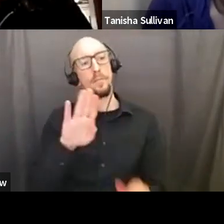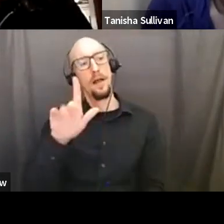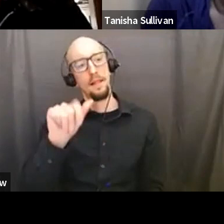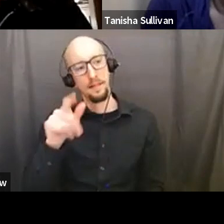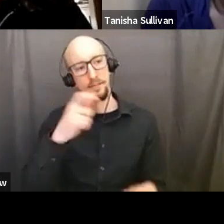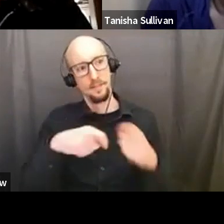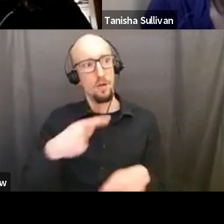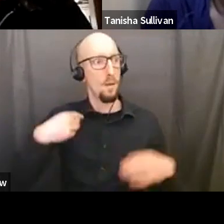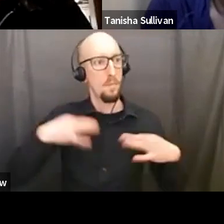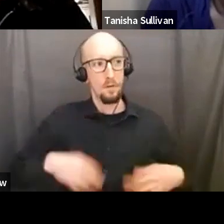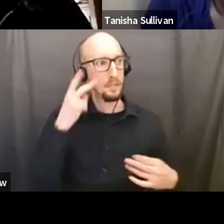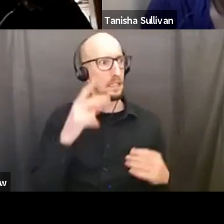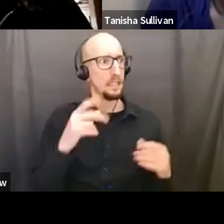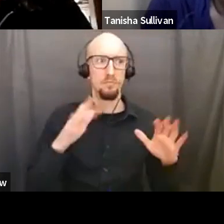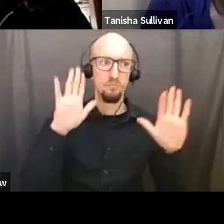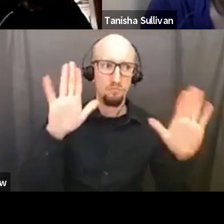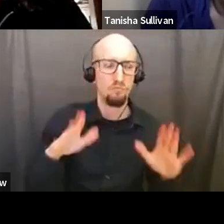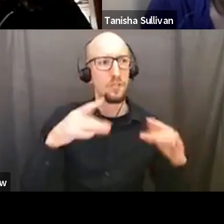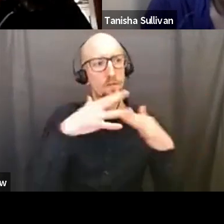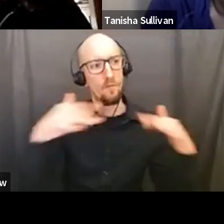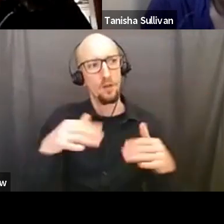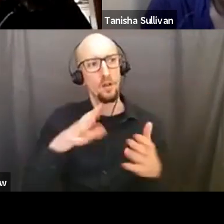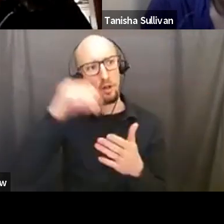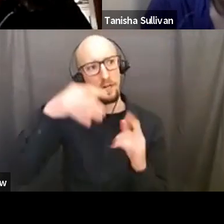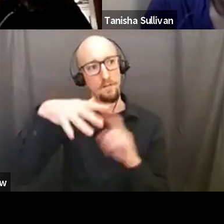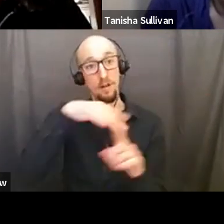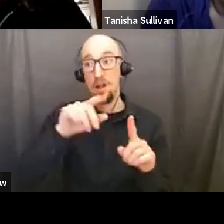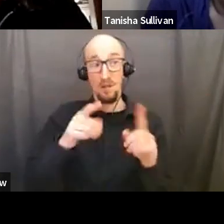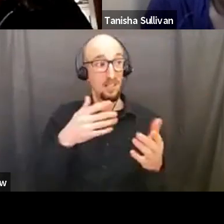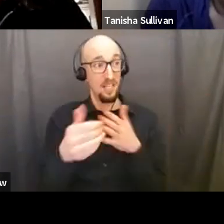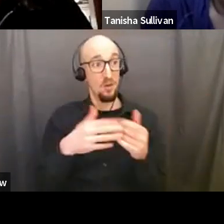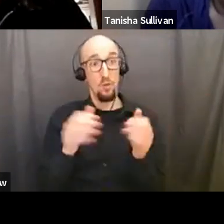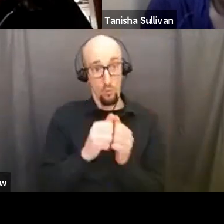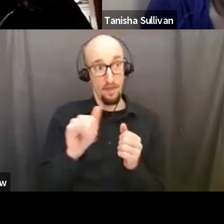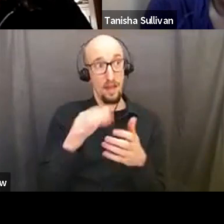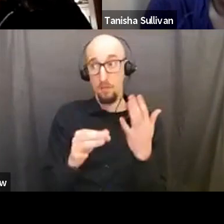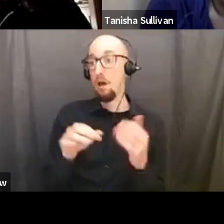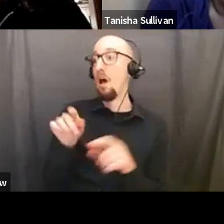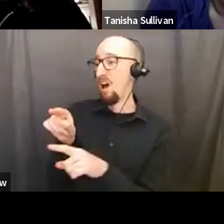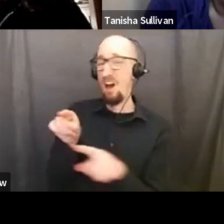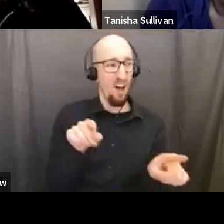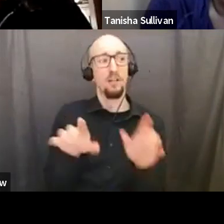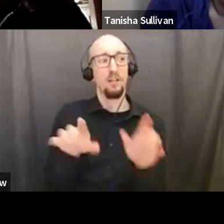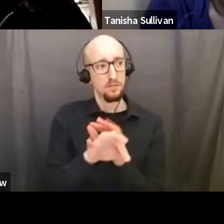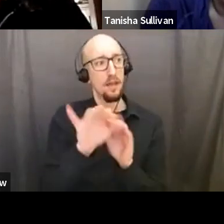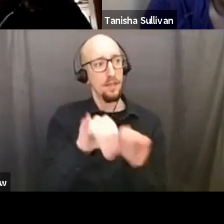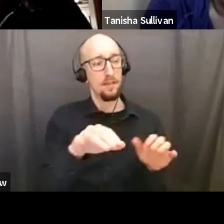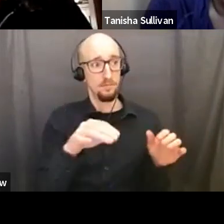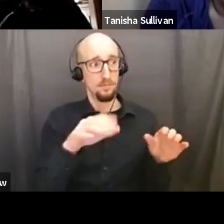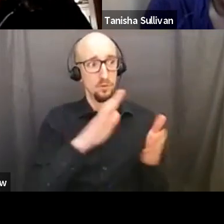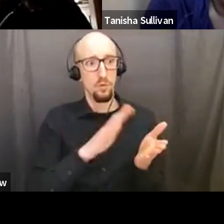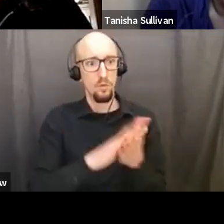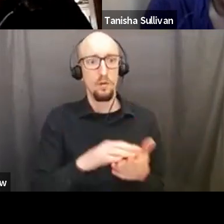from an incredible, diverse learning environment. Yet even having that option to make that choice shows how much my family has